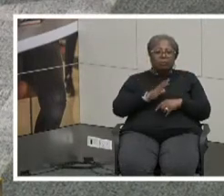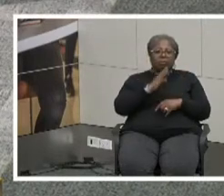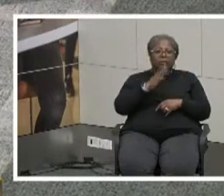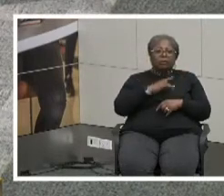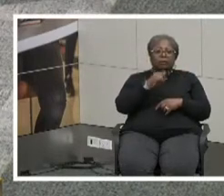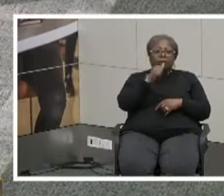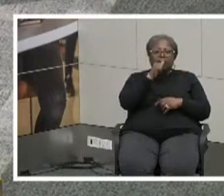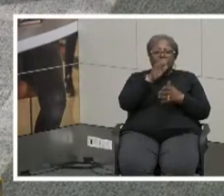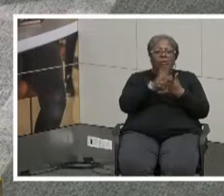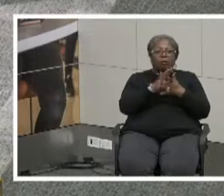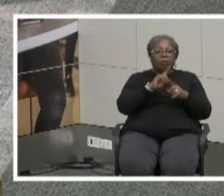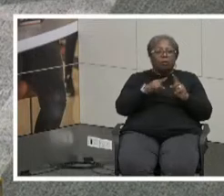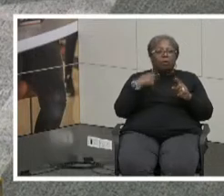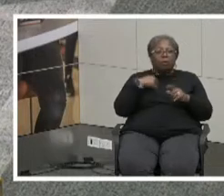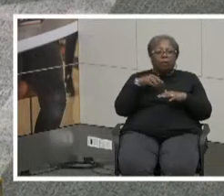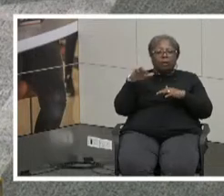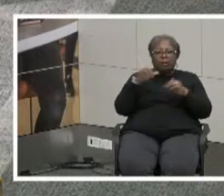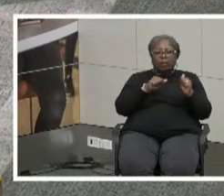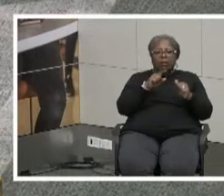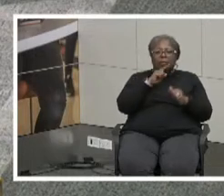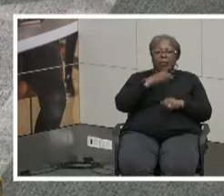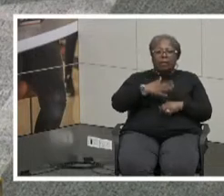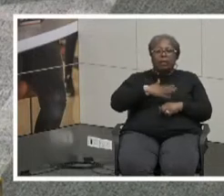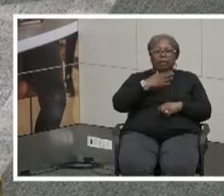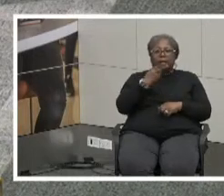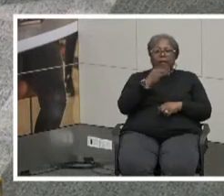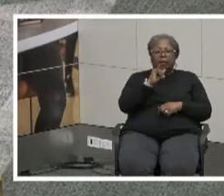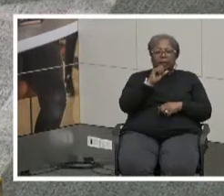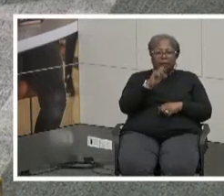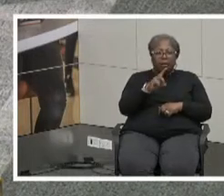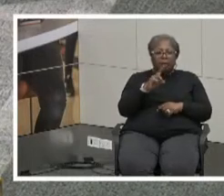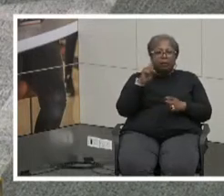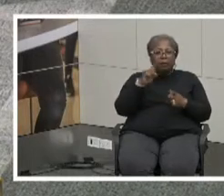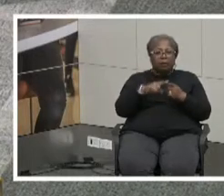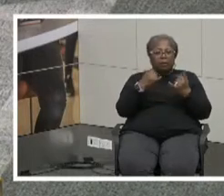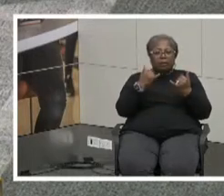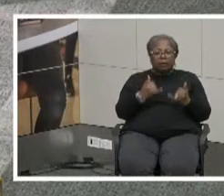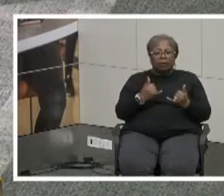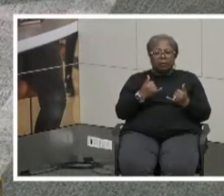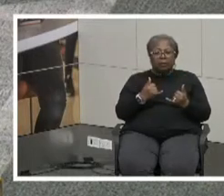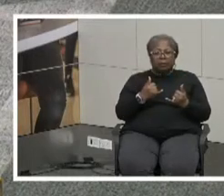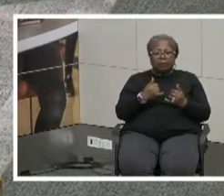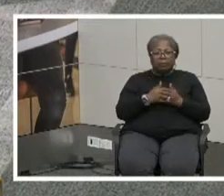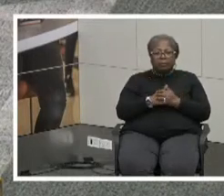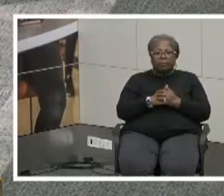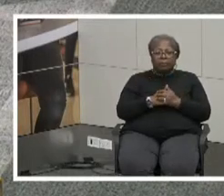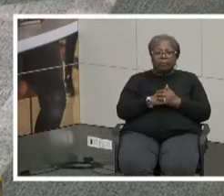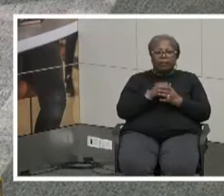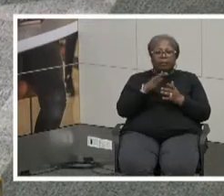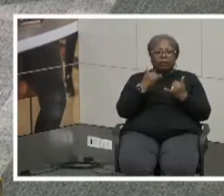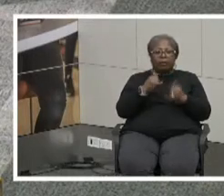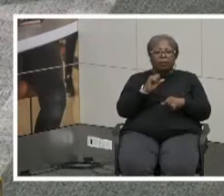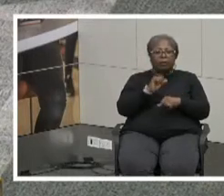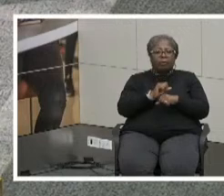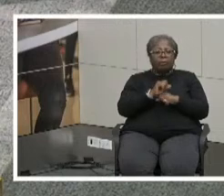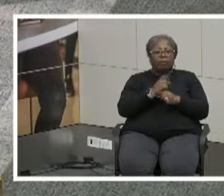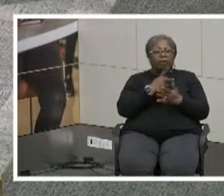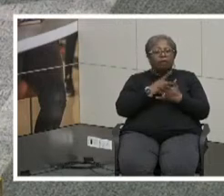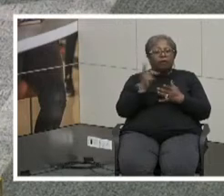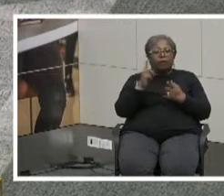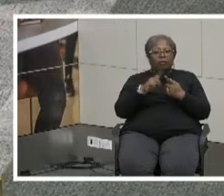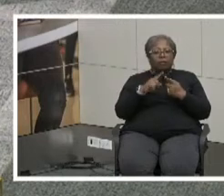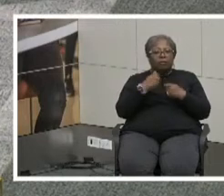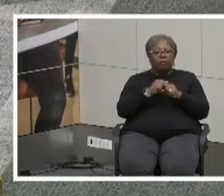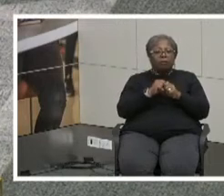school but we left and have been very happy in HISD until now her current employer failed to make